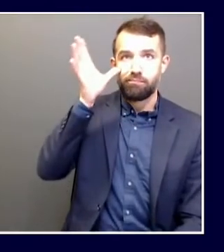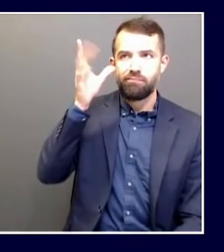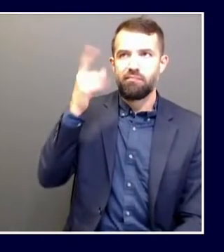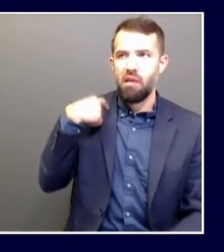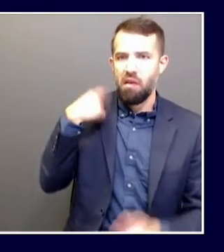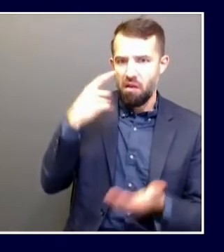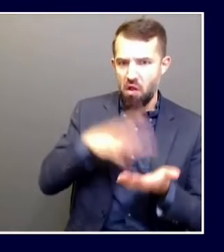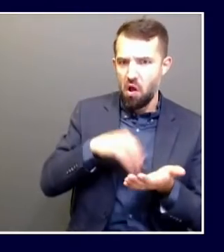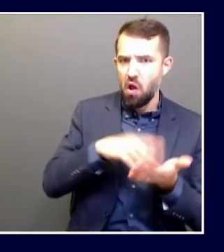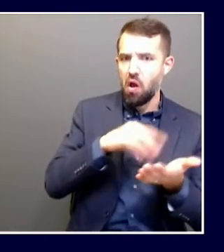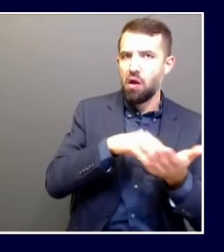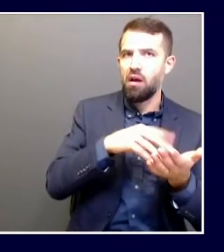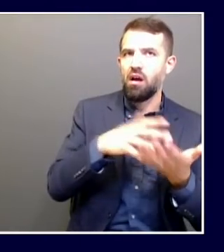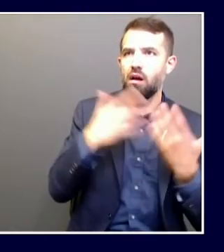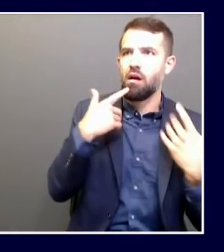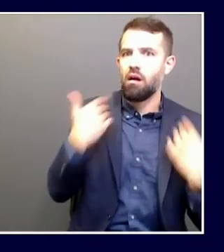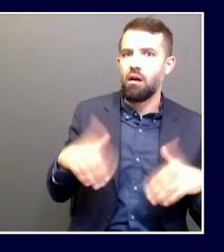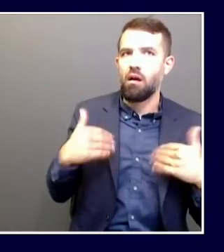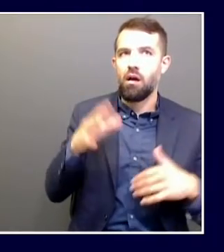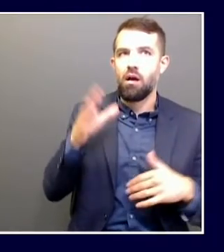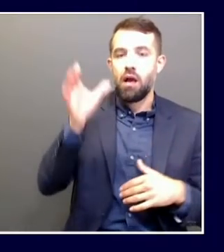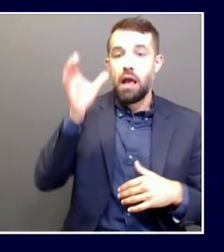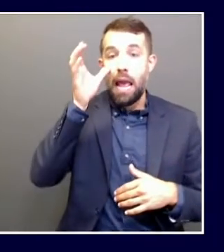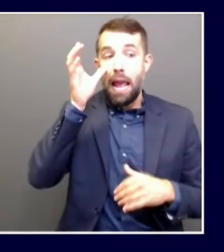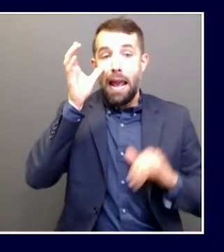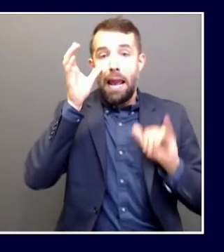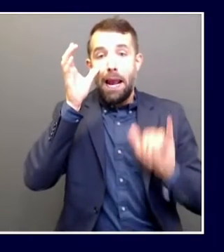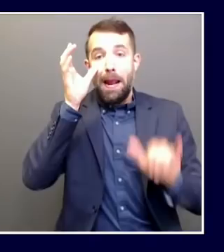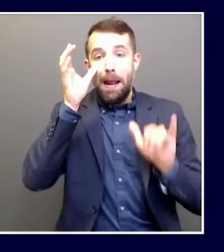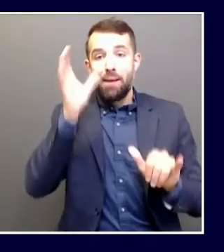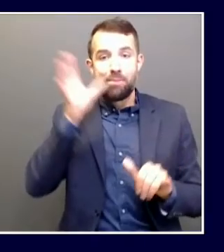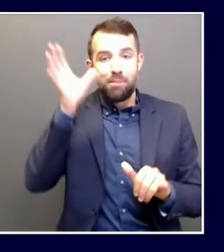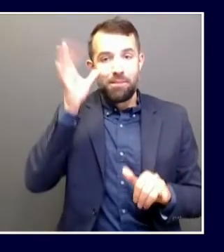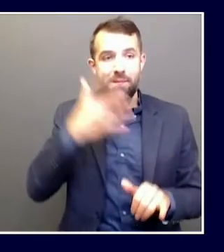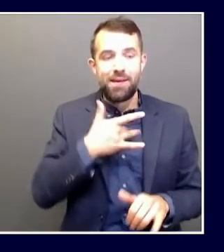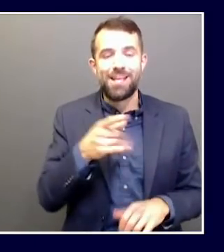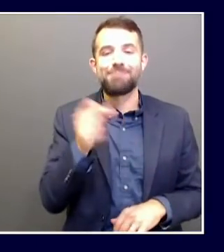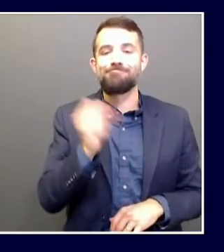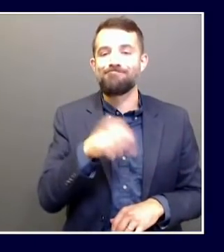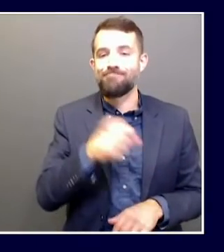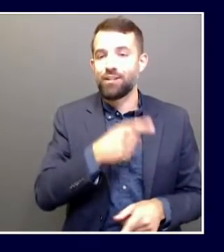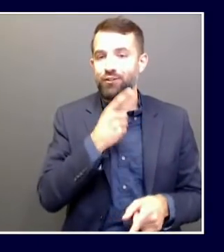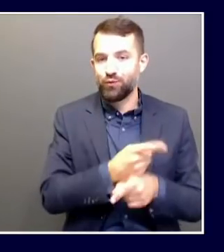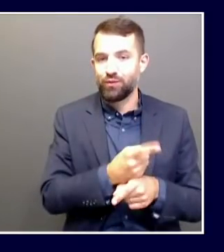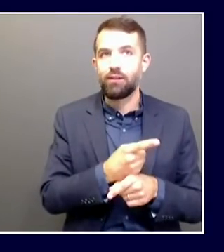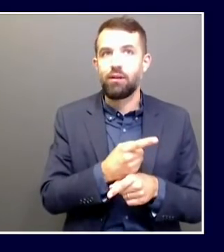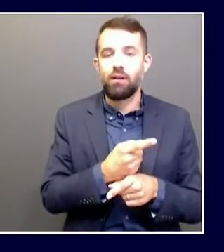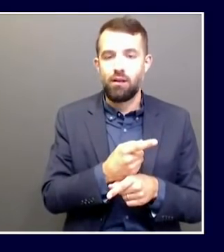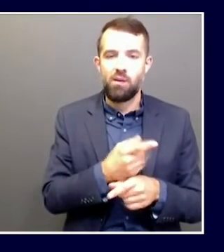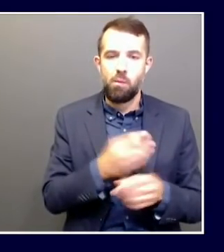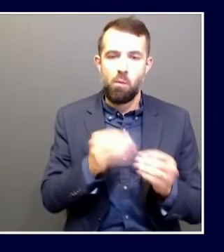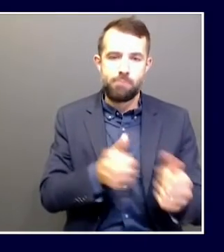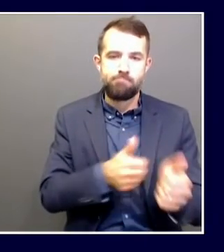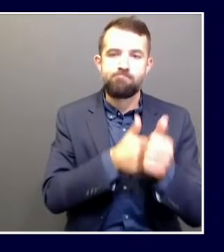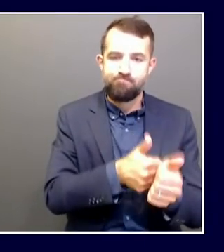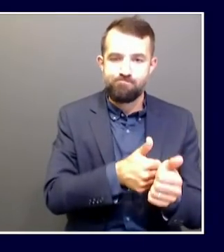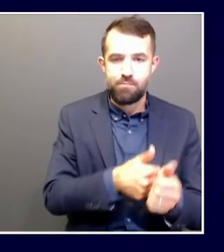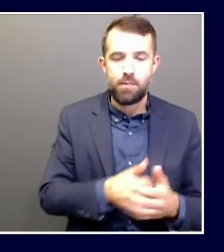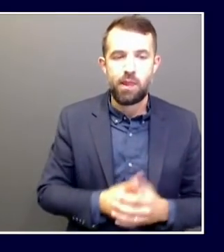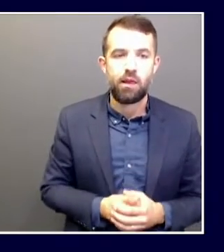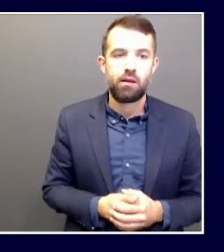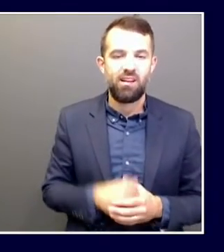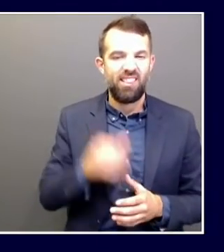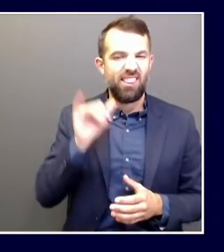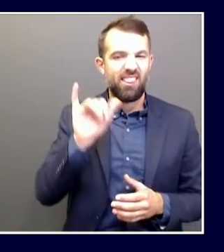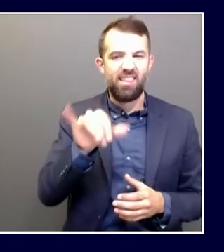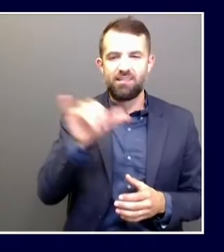picture is that what we saw with those two prior efforts, and probably there are others, is that